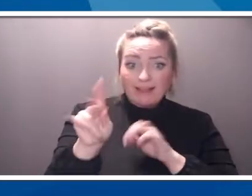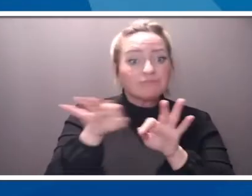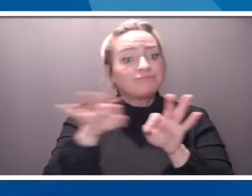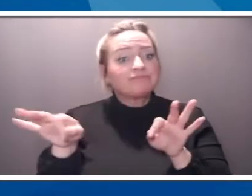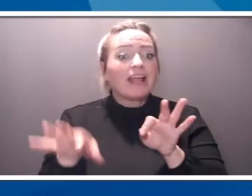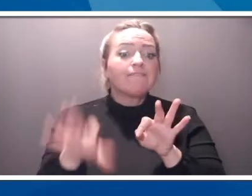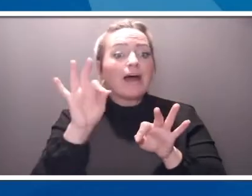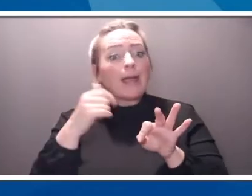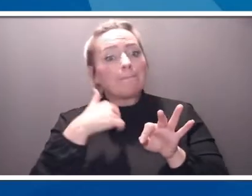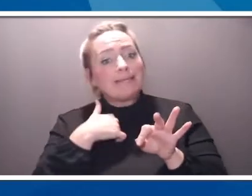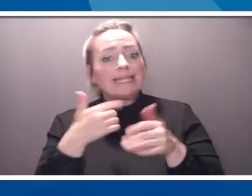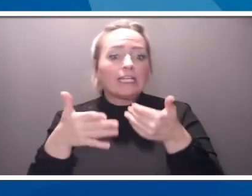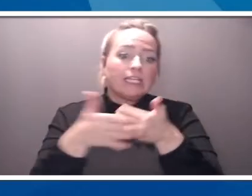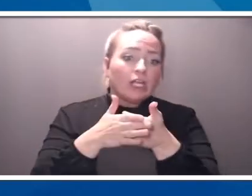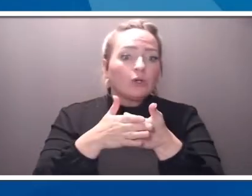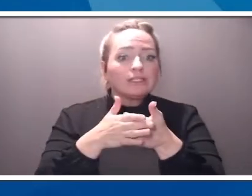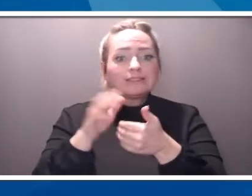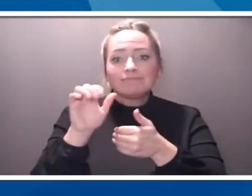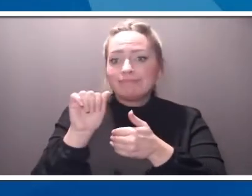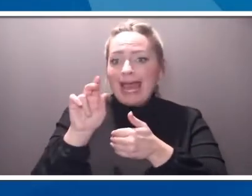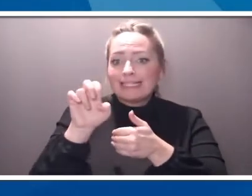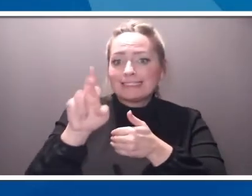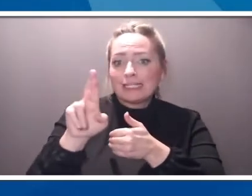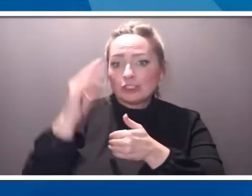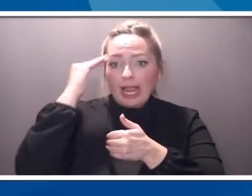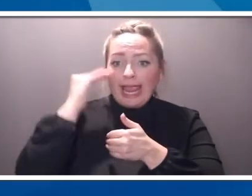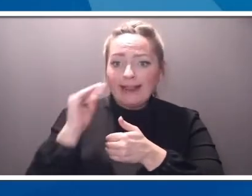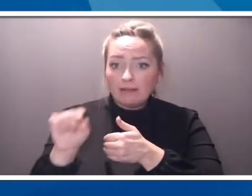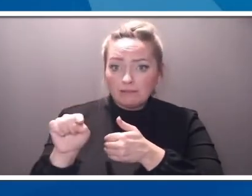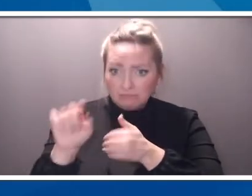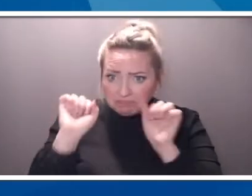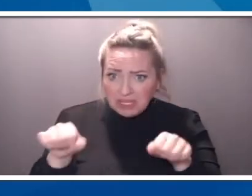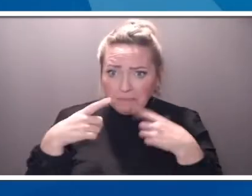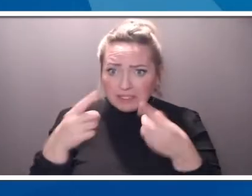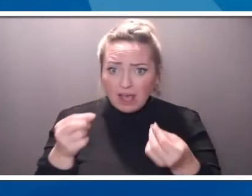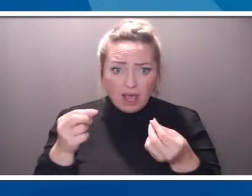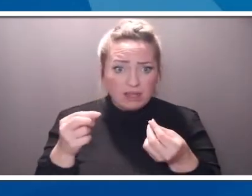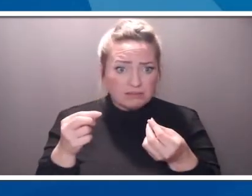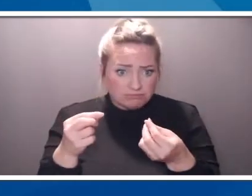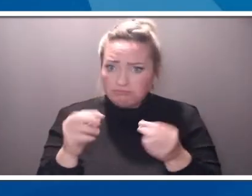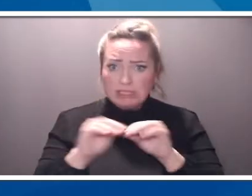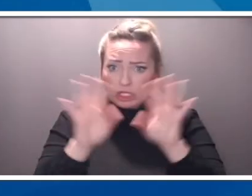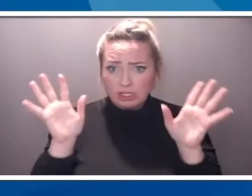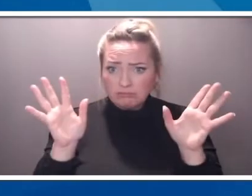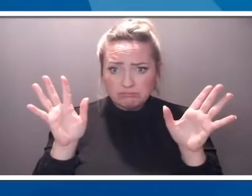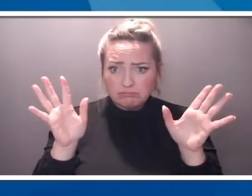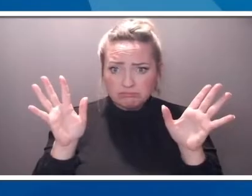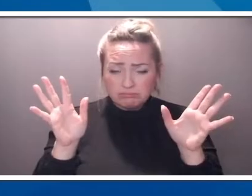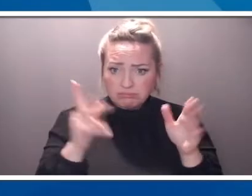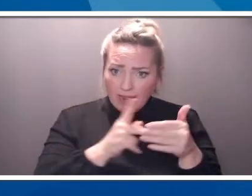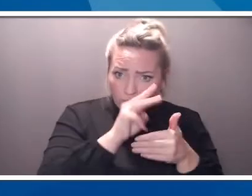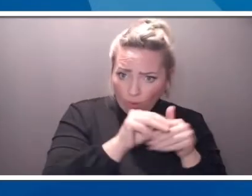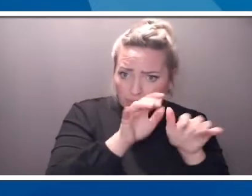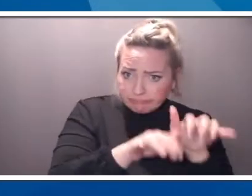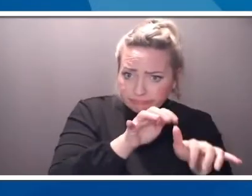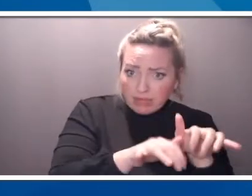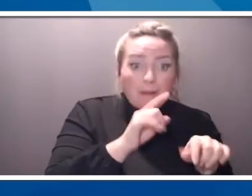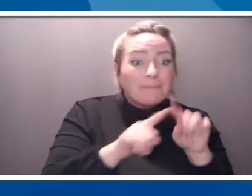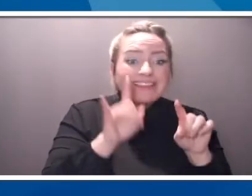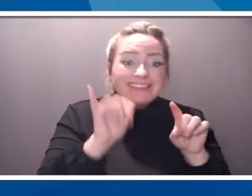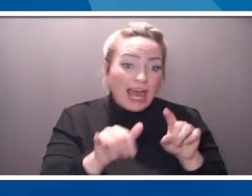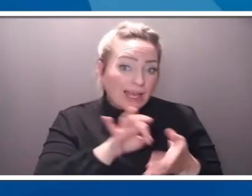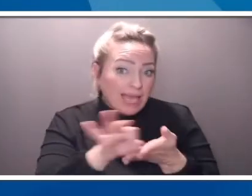say, any link, say, find me the nearest ancestor heading. That can be done unambiguously